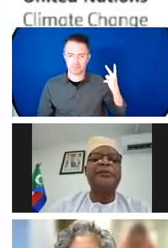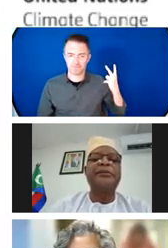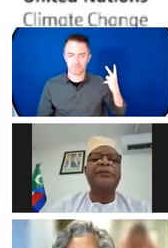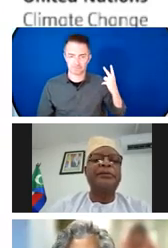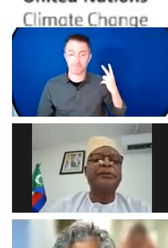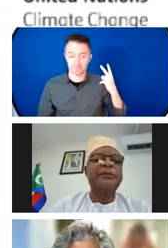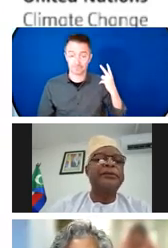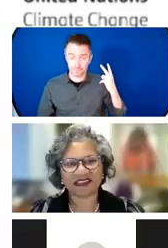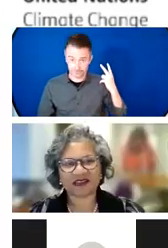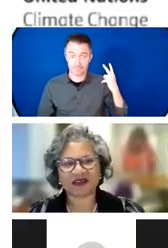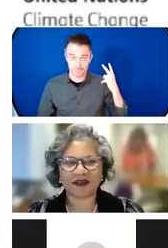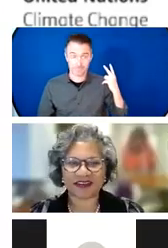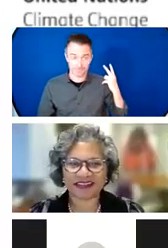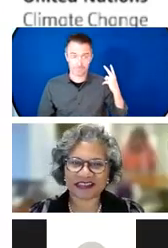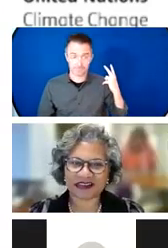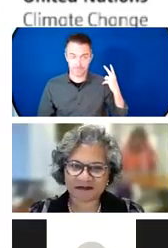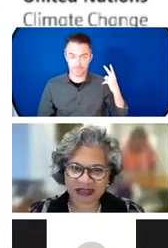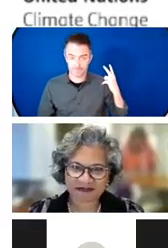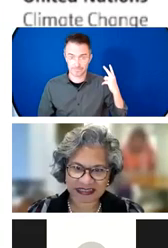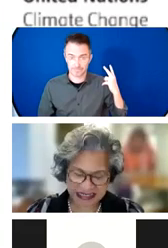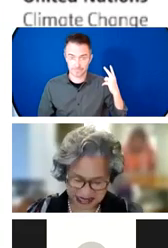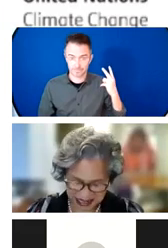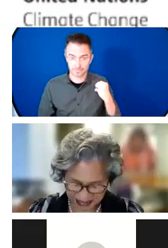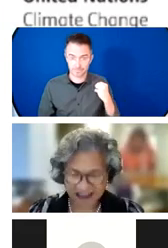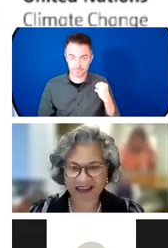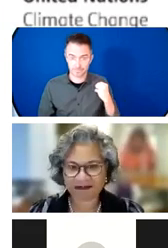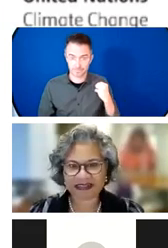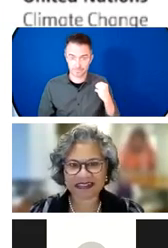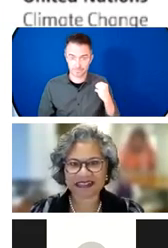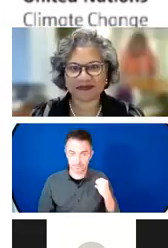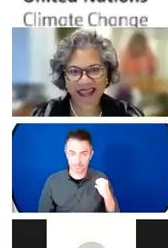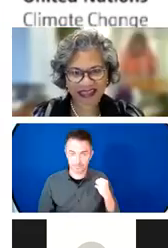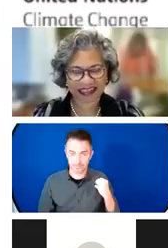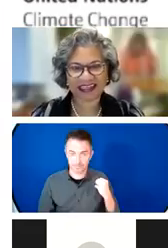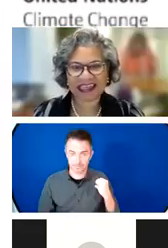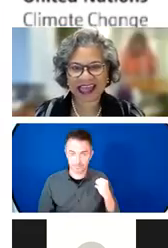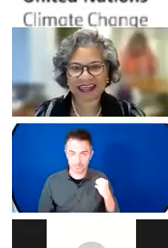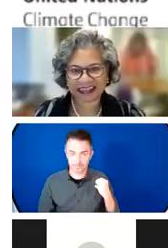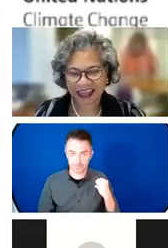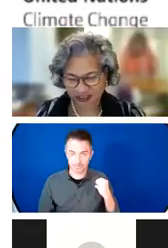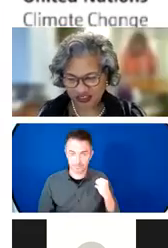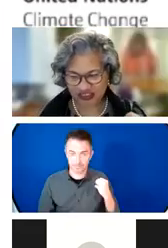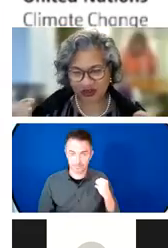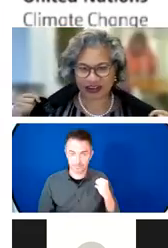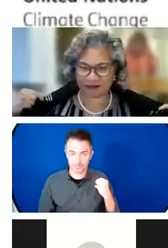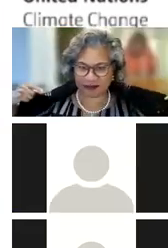of what is happening in the Comoros and the commitment that the government is making and ensuring for